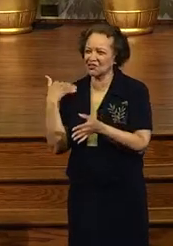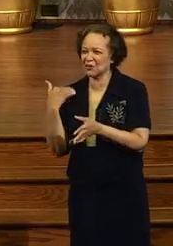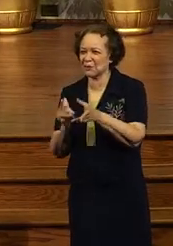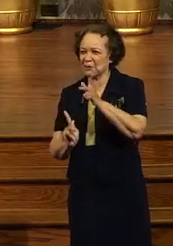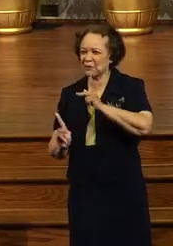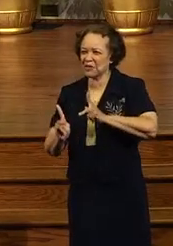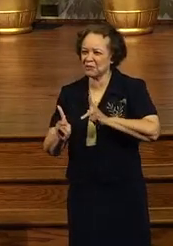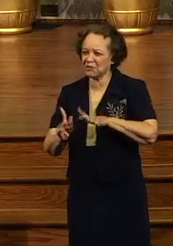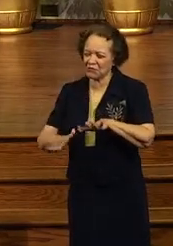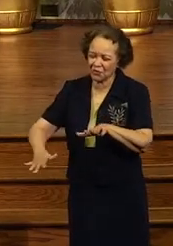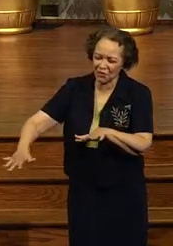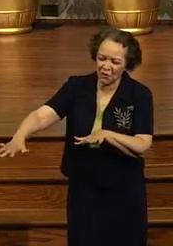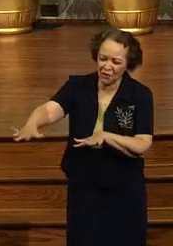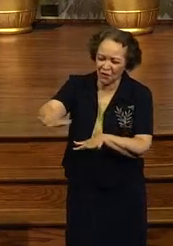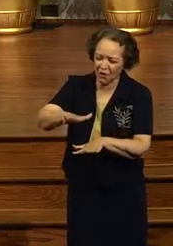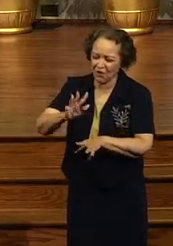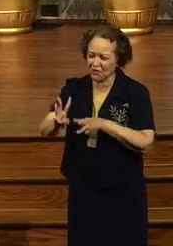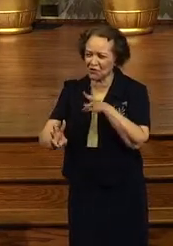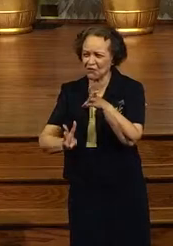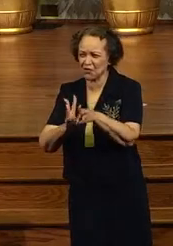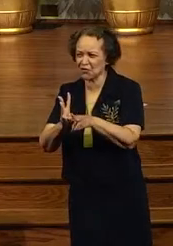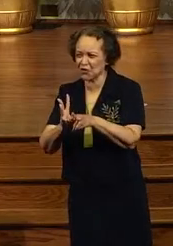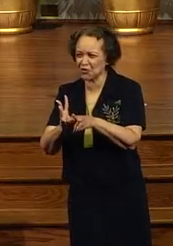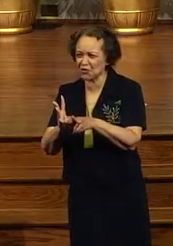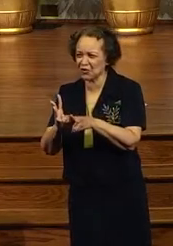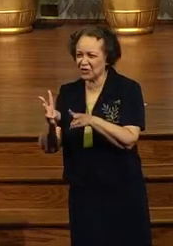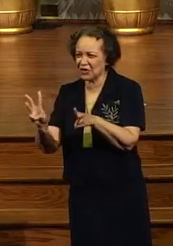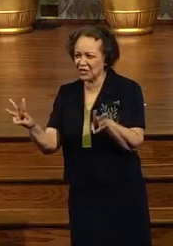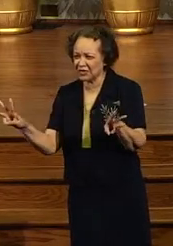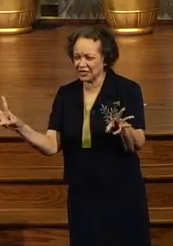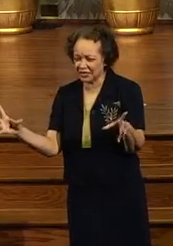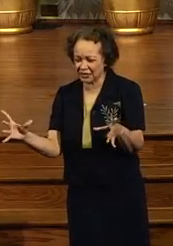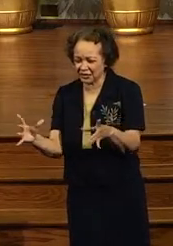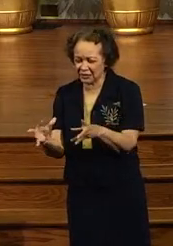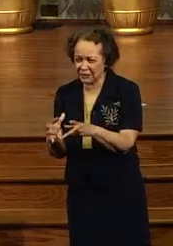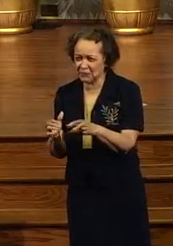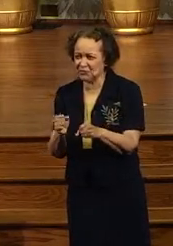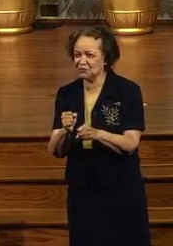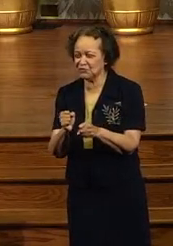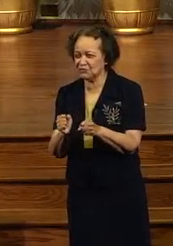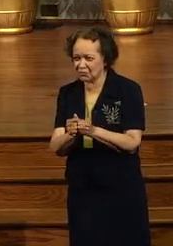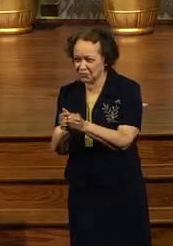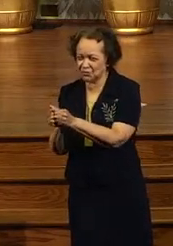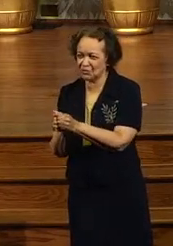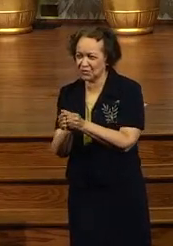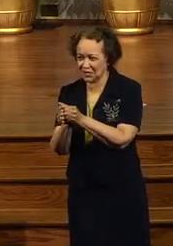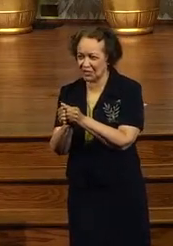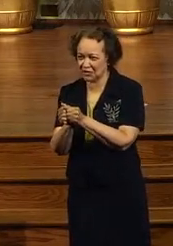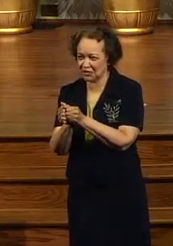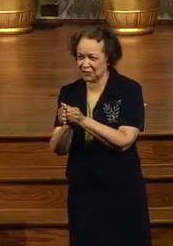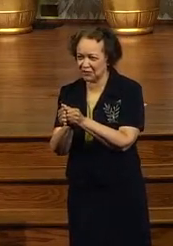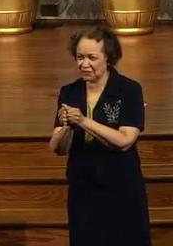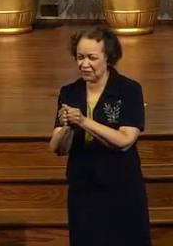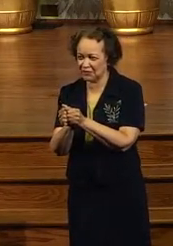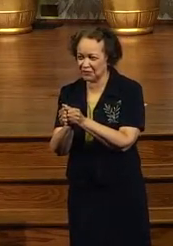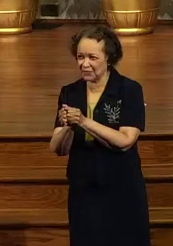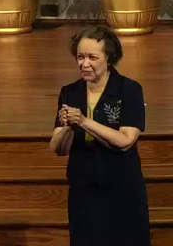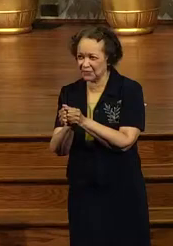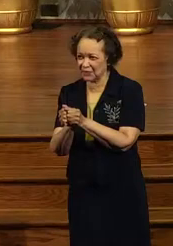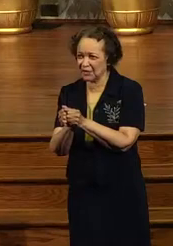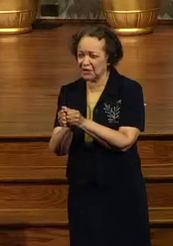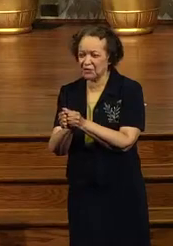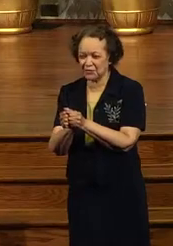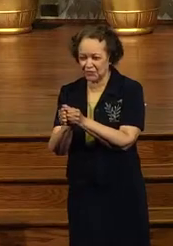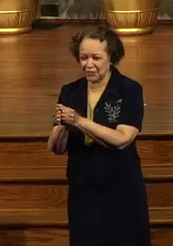have been working very diligently, and they are continuing to work diligently to raise the funds to get to Gillette,